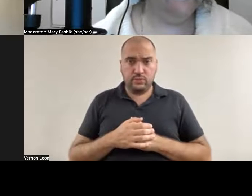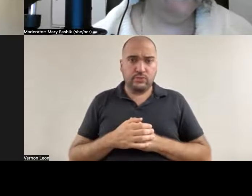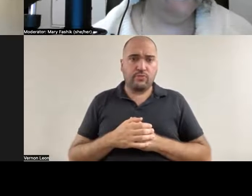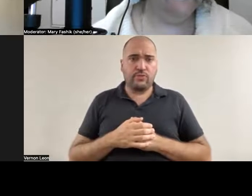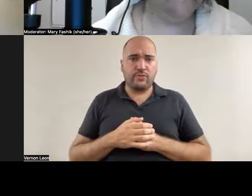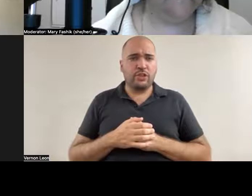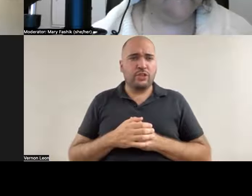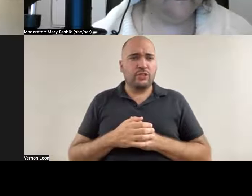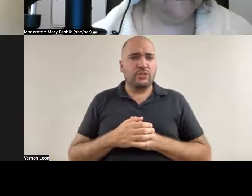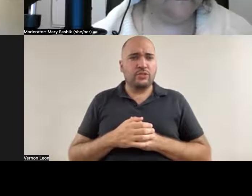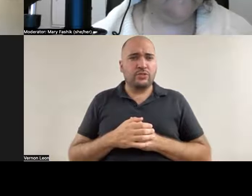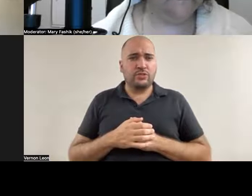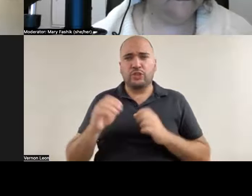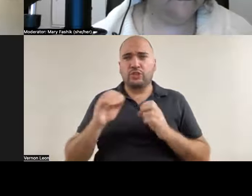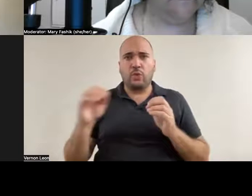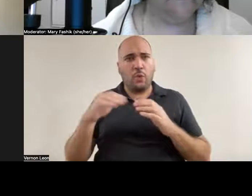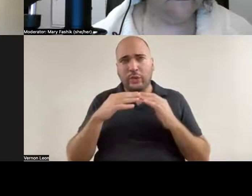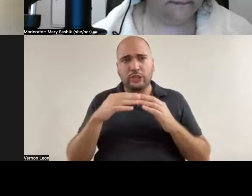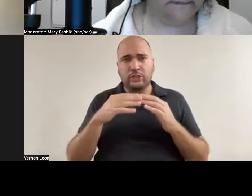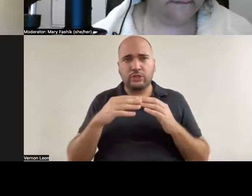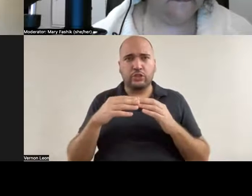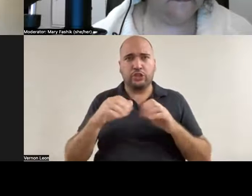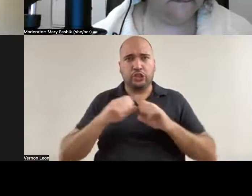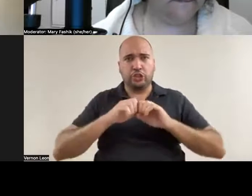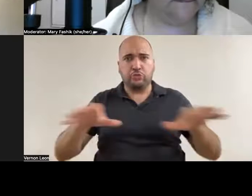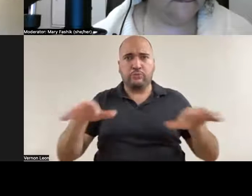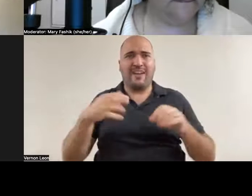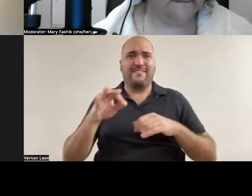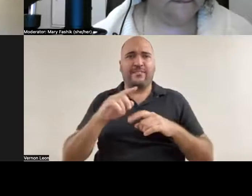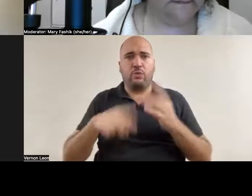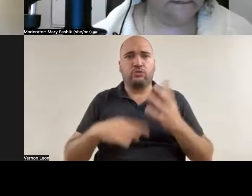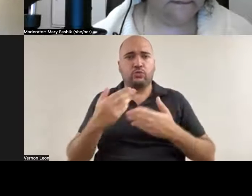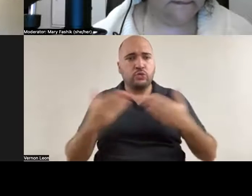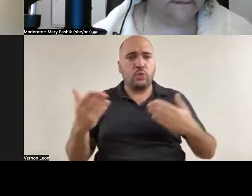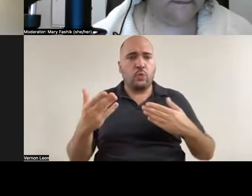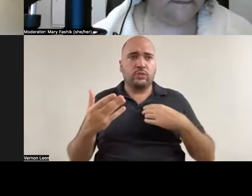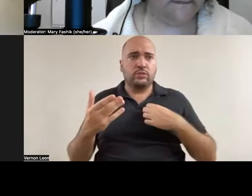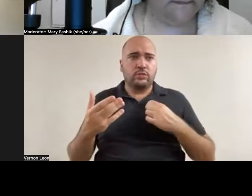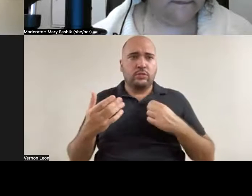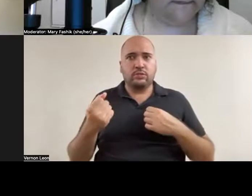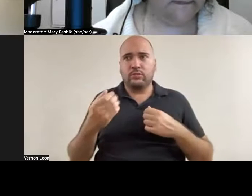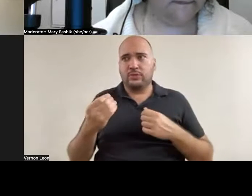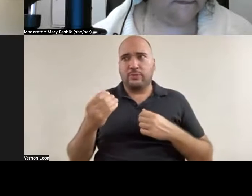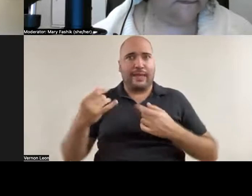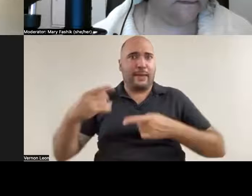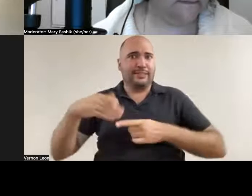equal distribution of that resources. For instance, in Africa, it is